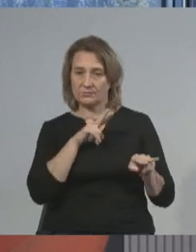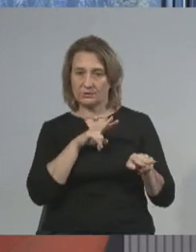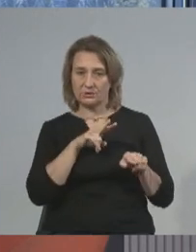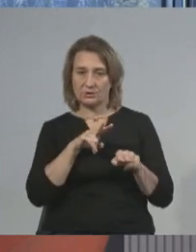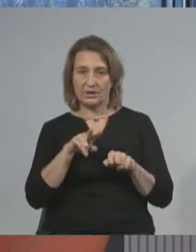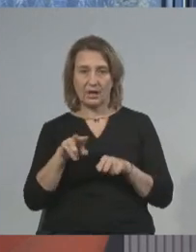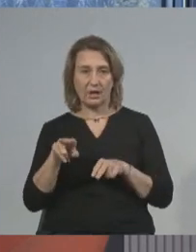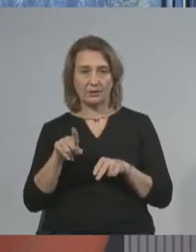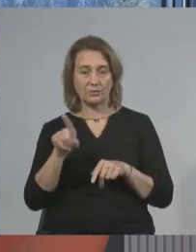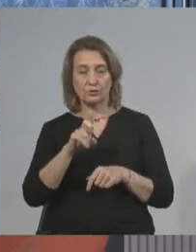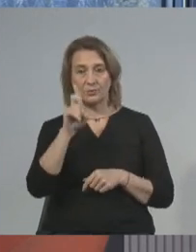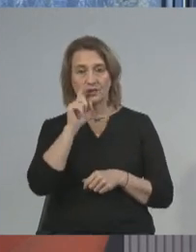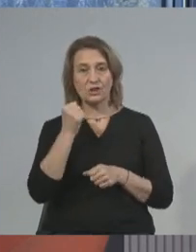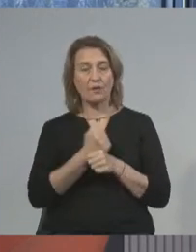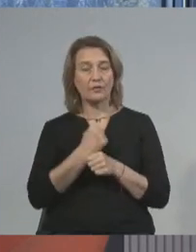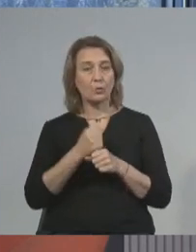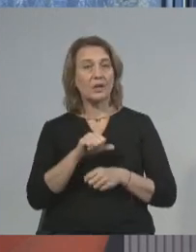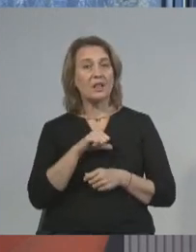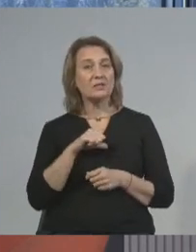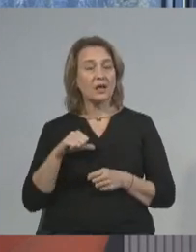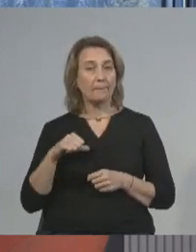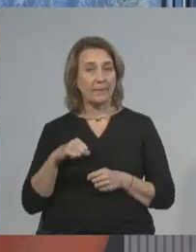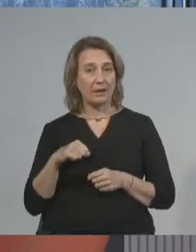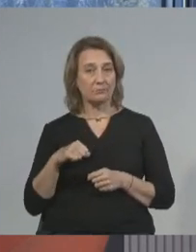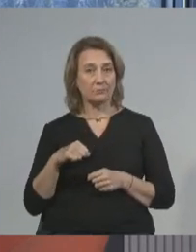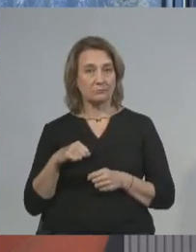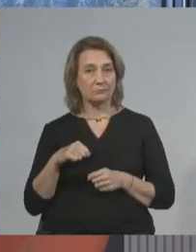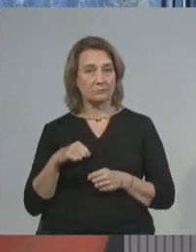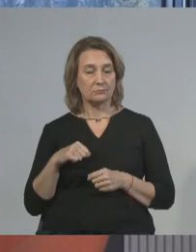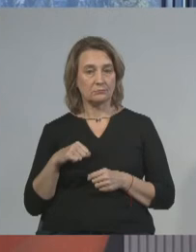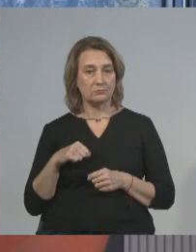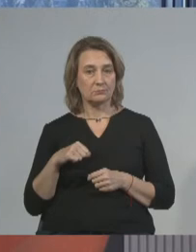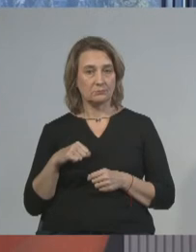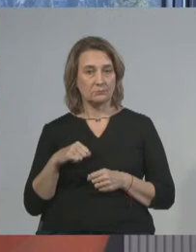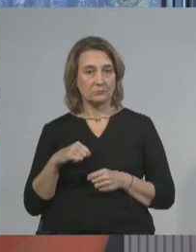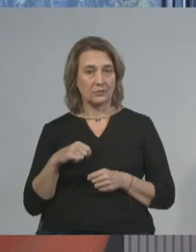and i always say that the state shall do it itself